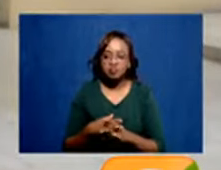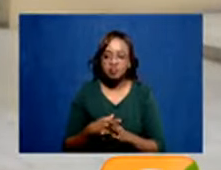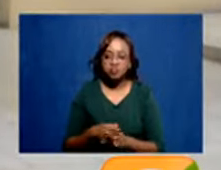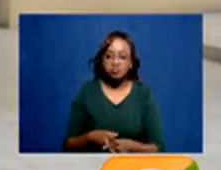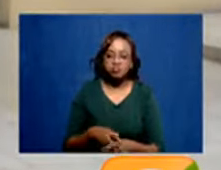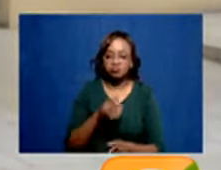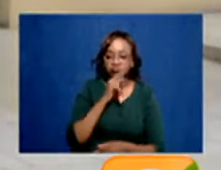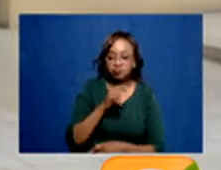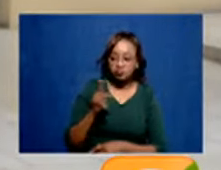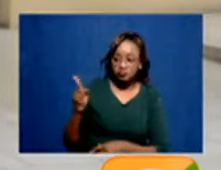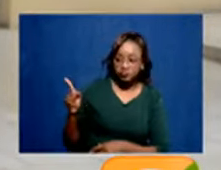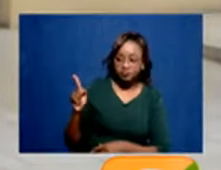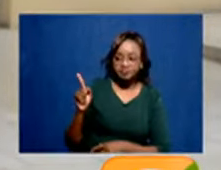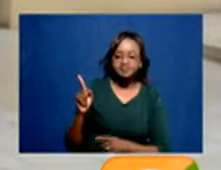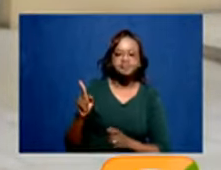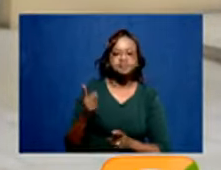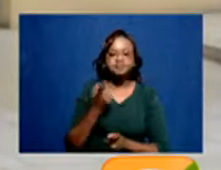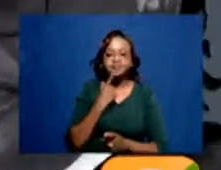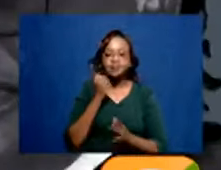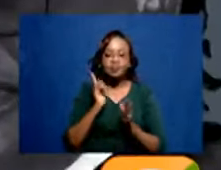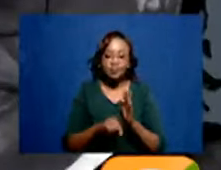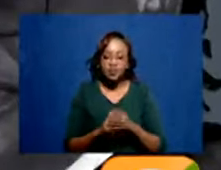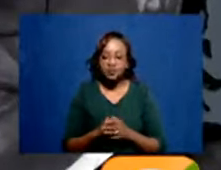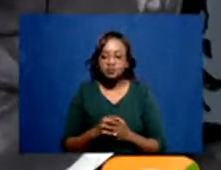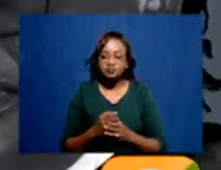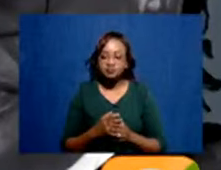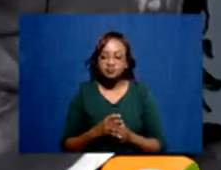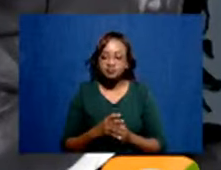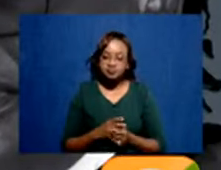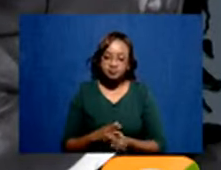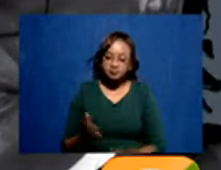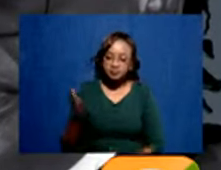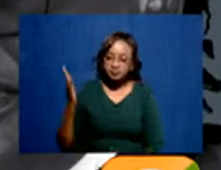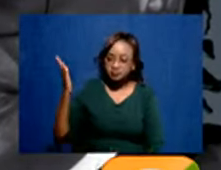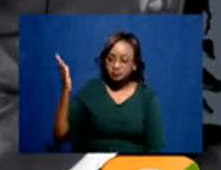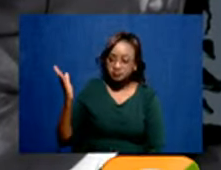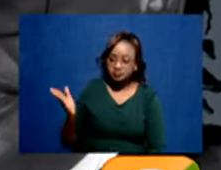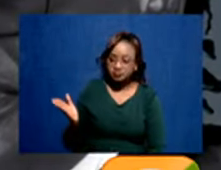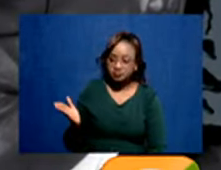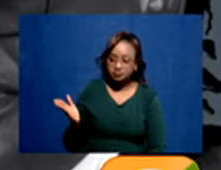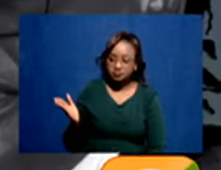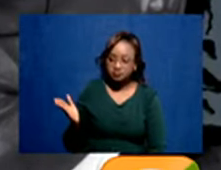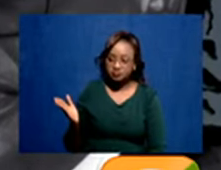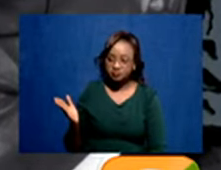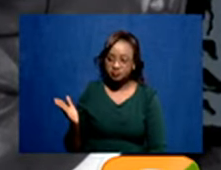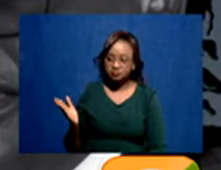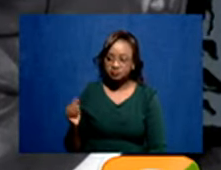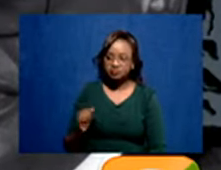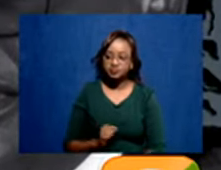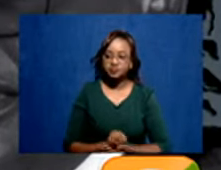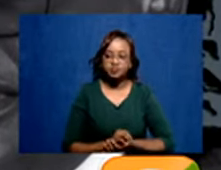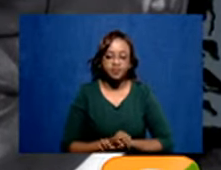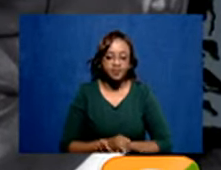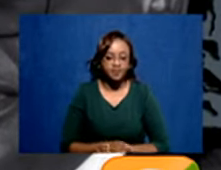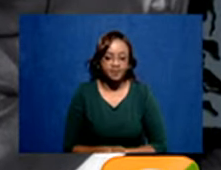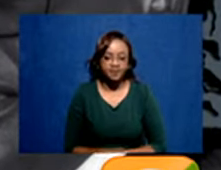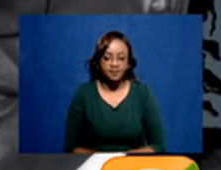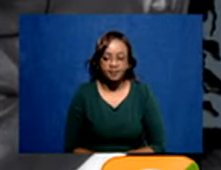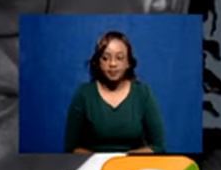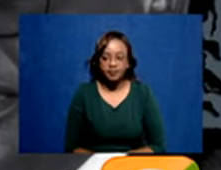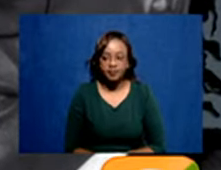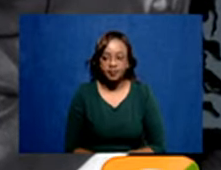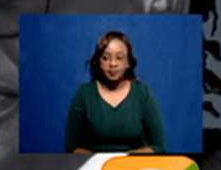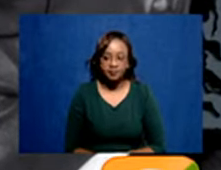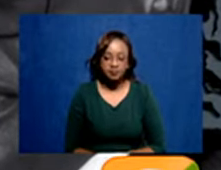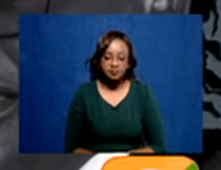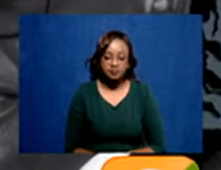In the petition, Otieno argues that while appointing persons to serve at the Tax Appeal Tribunal, the judge